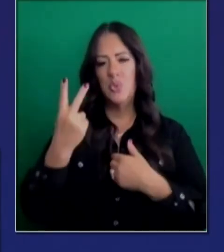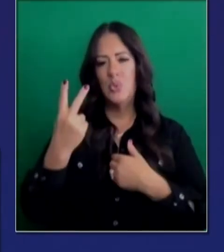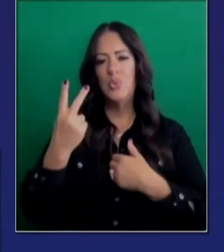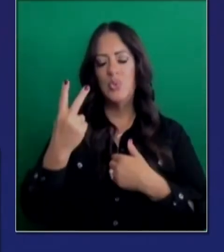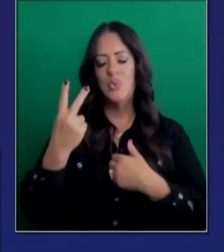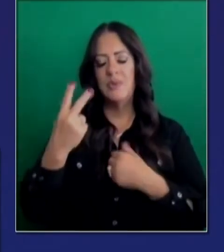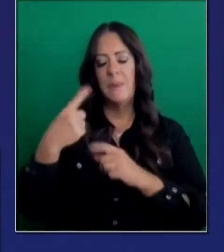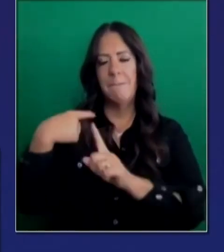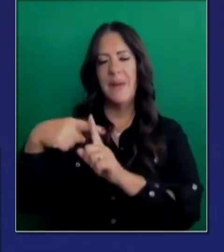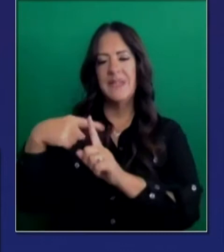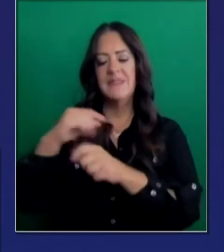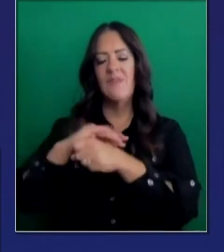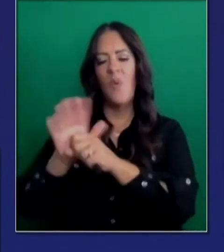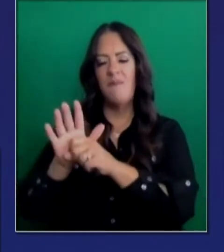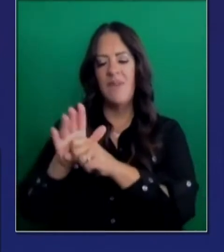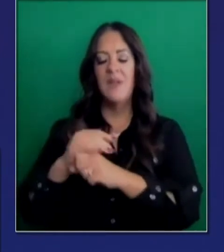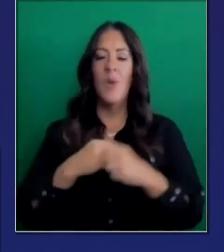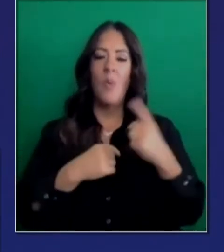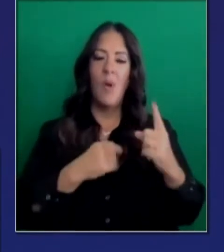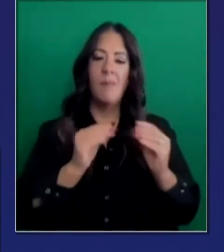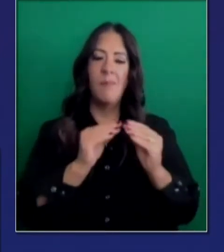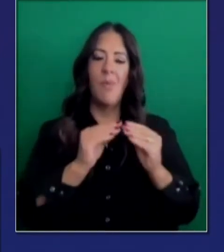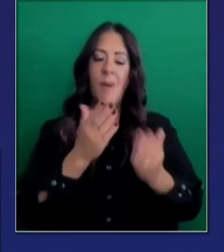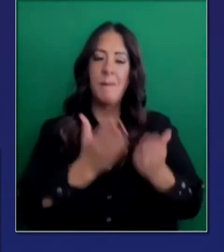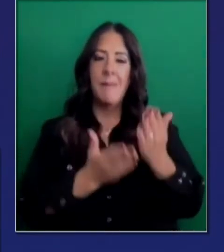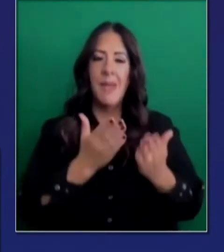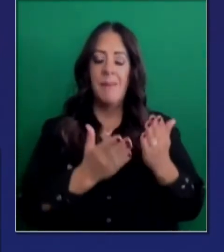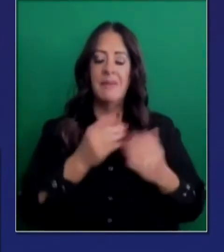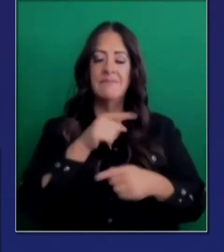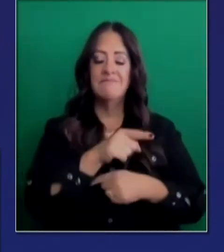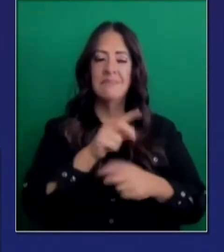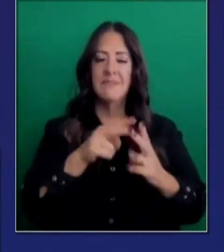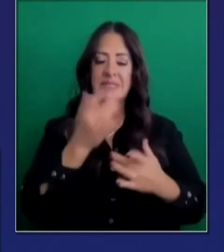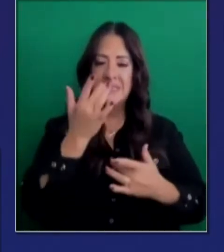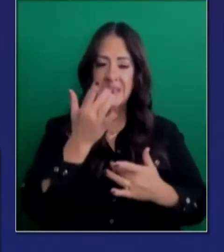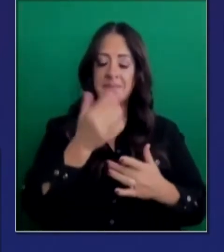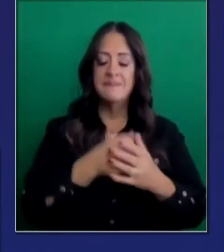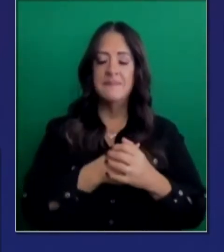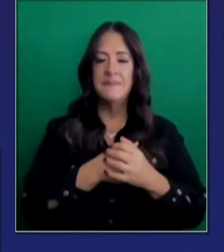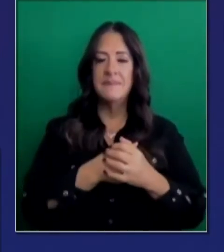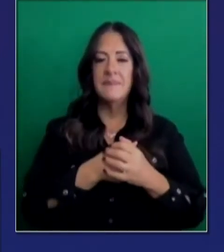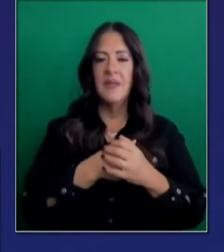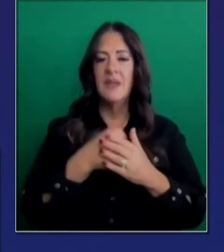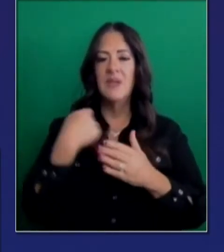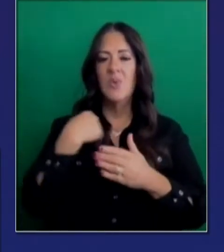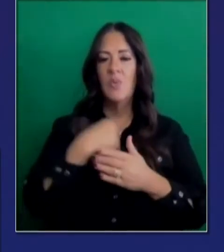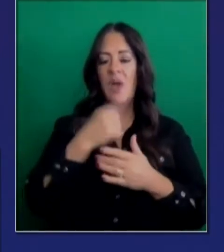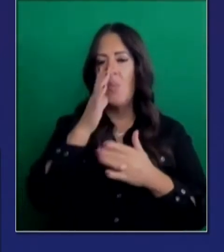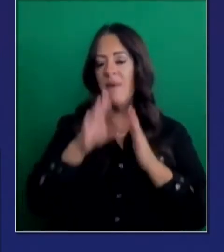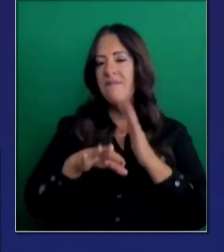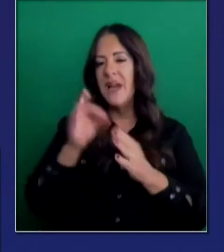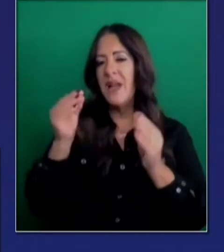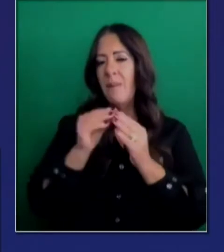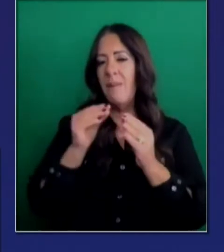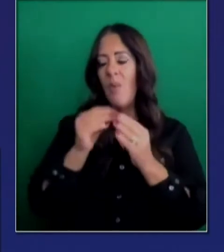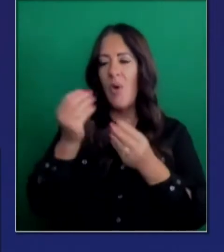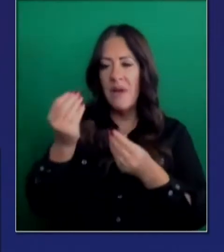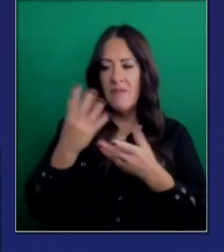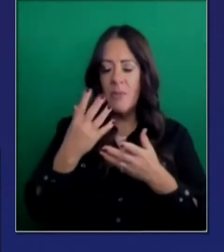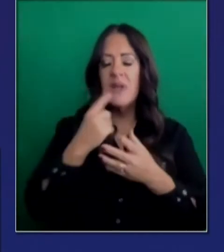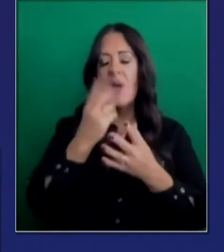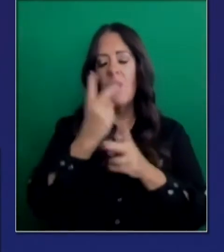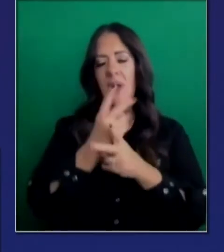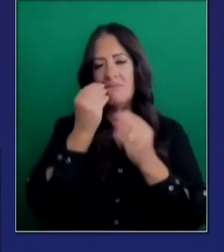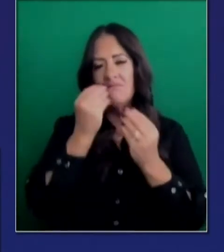we are likely to see more information about this in real time in the next hours, not just days. But I thought I'd just bring it up because, as I